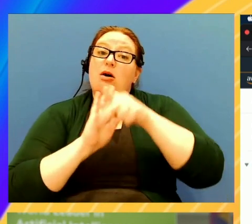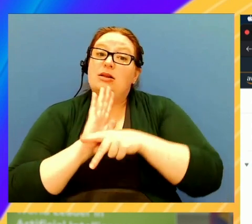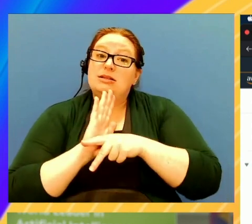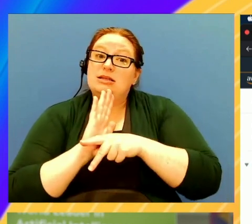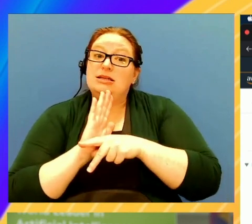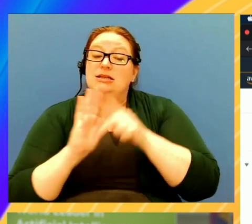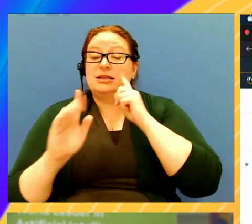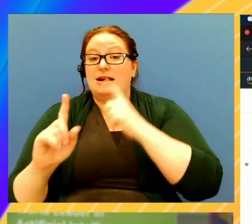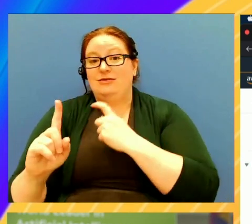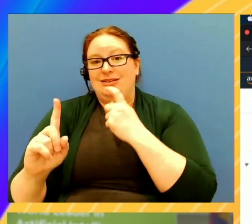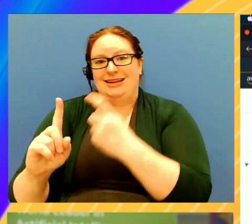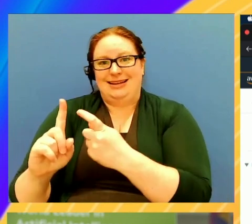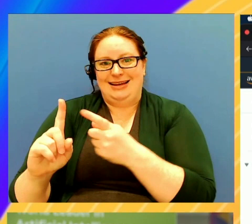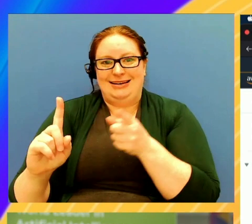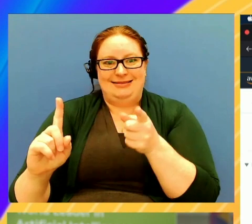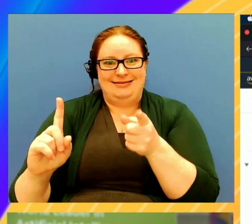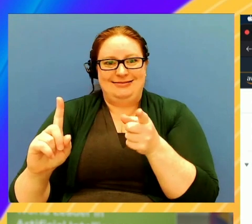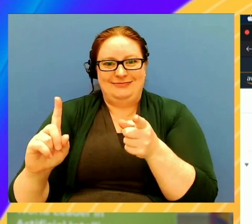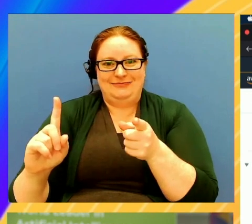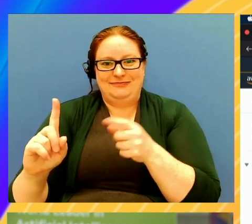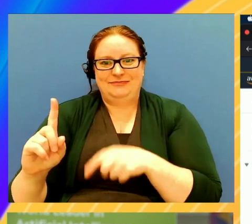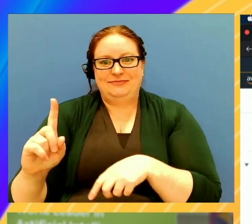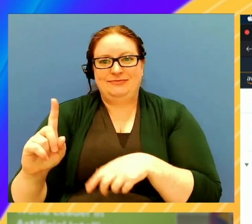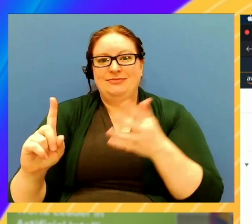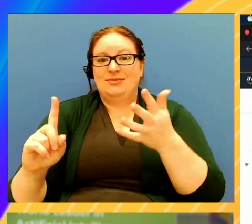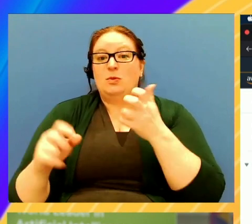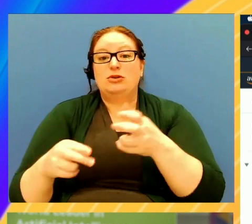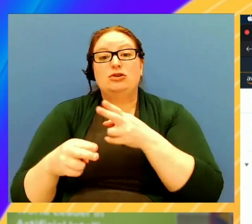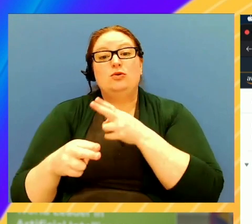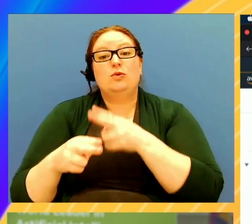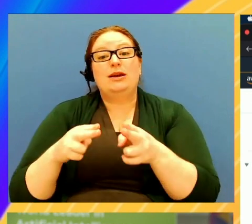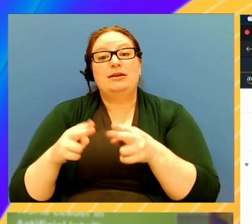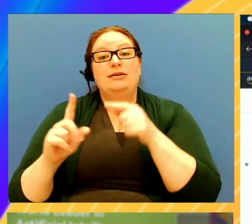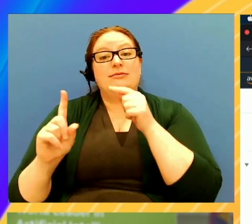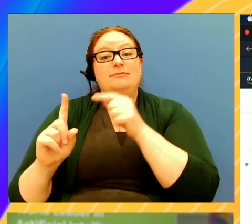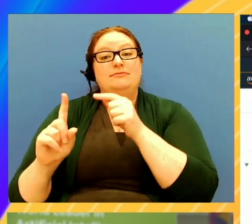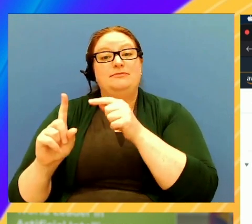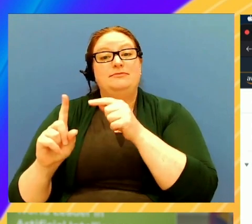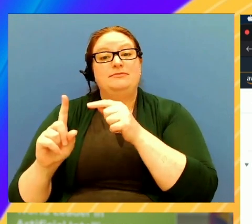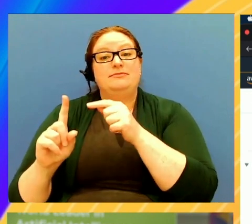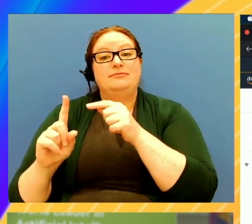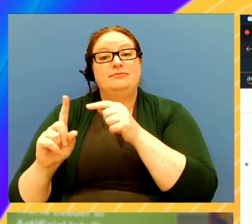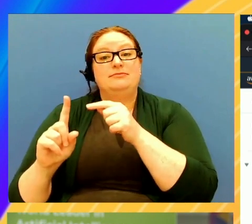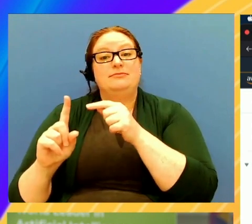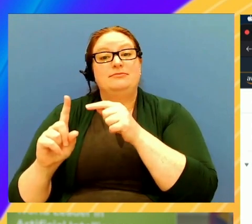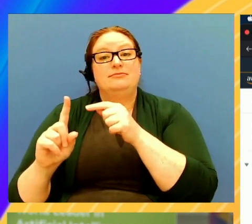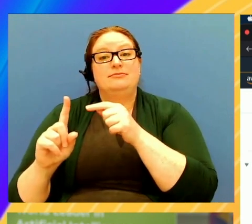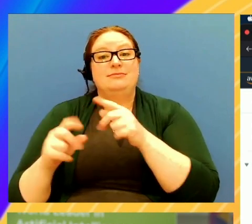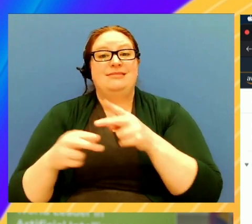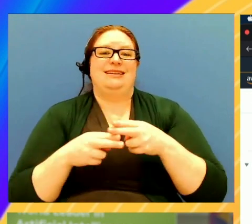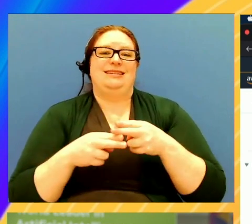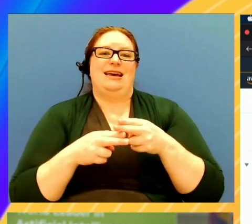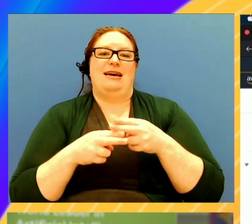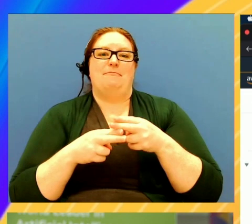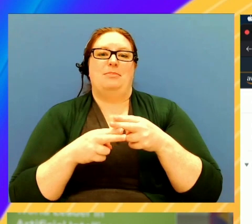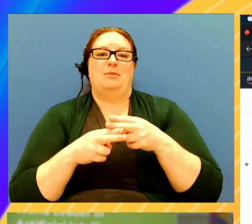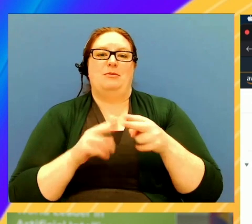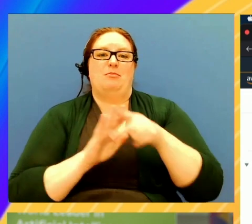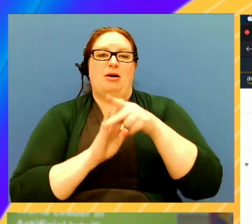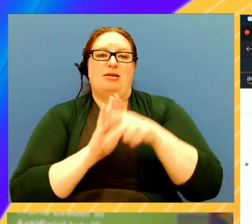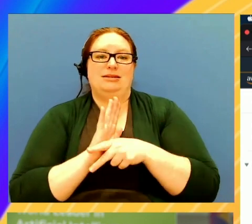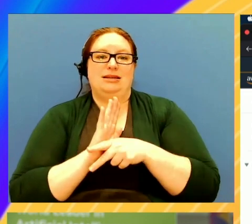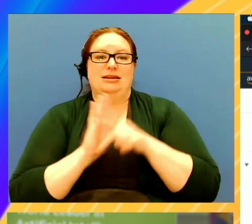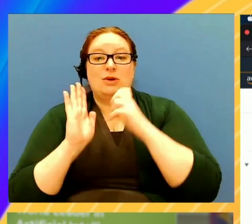out this ability. I just want to you can see let's go to the temp policy here. I'm in